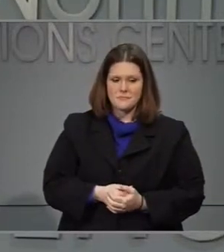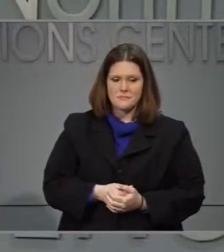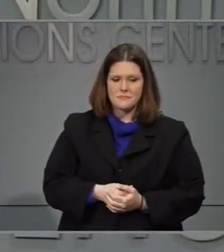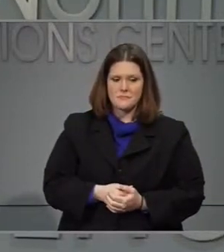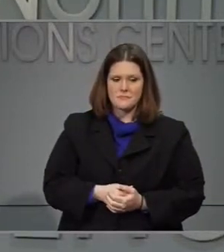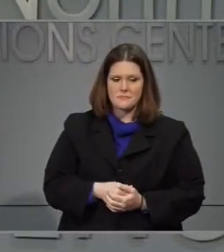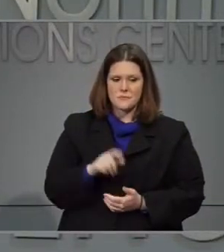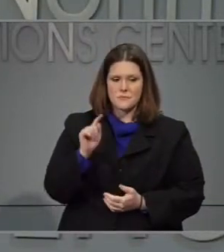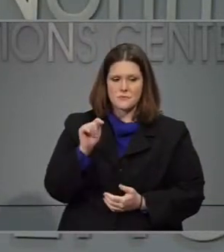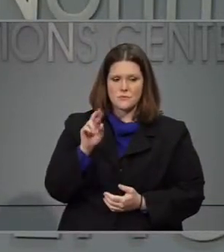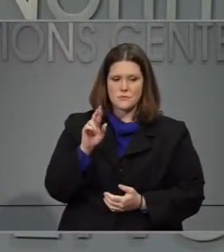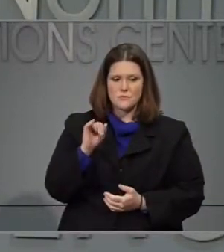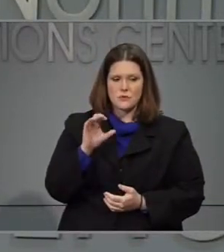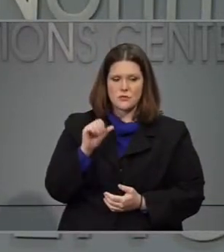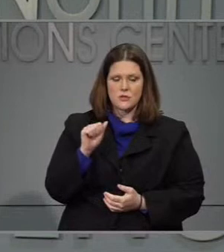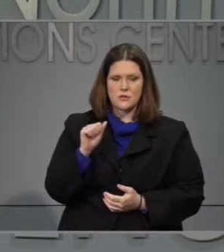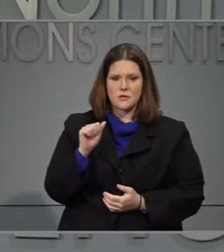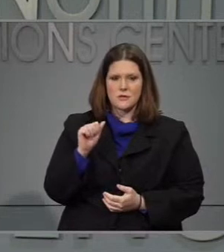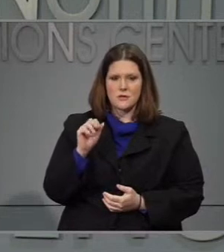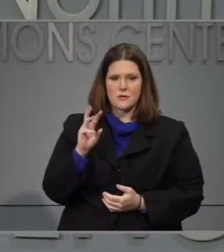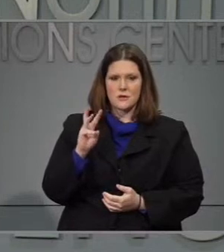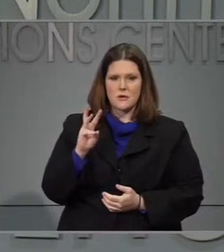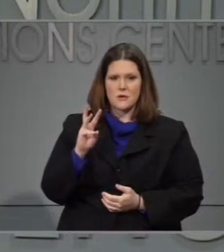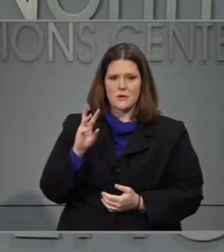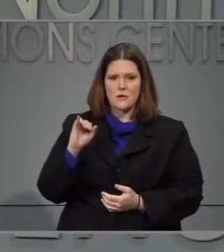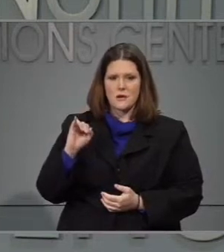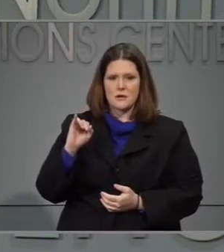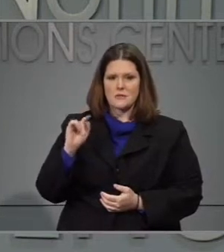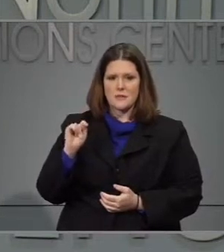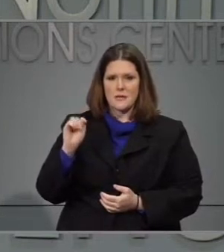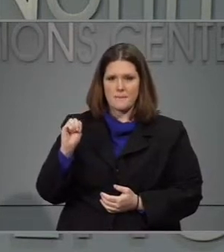Tresia Bowles, WITN.